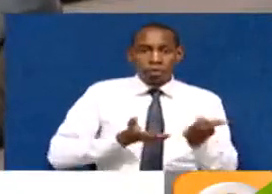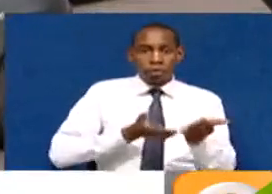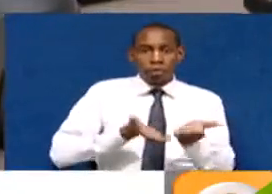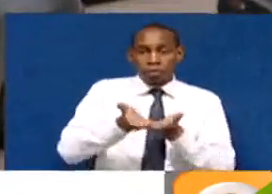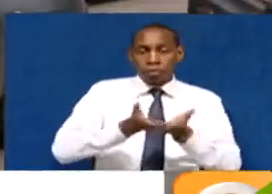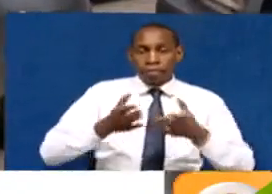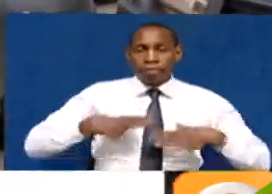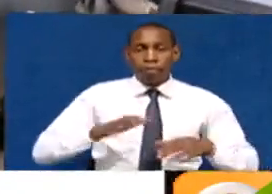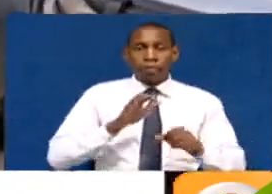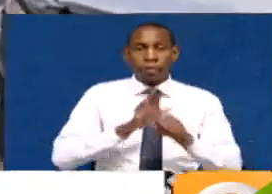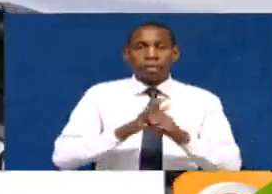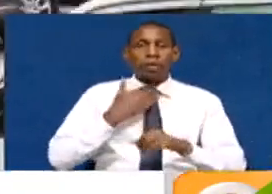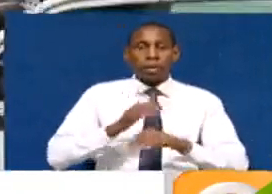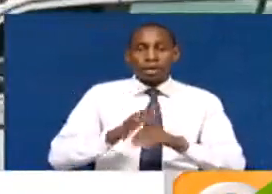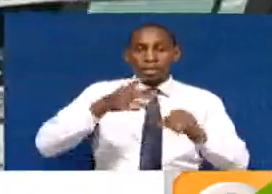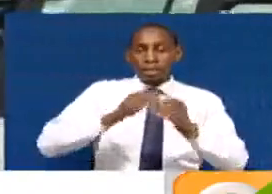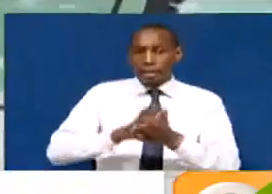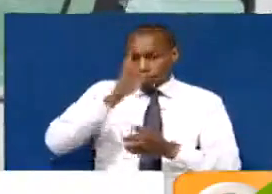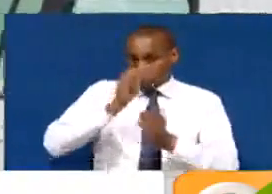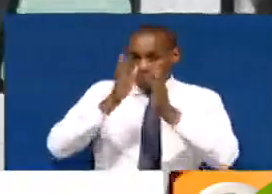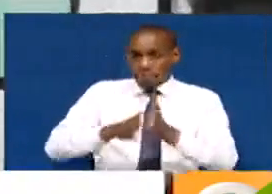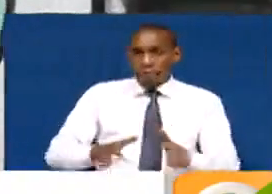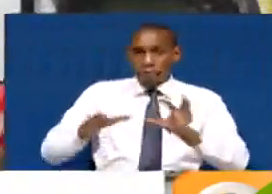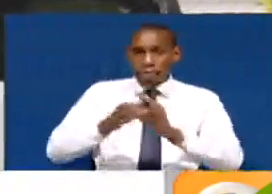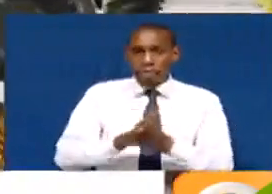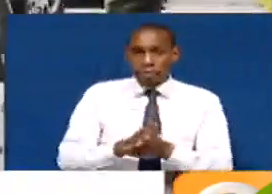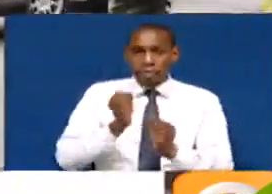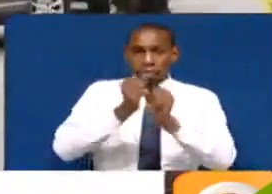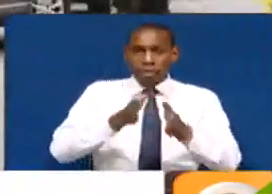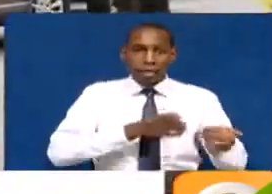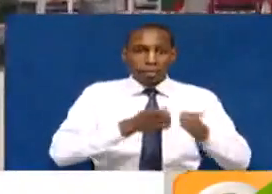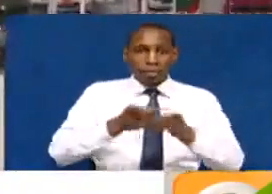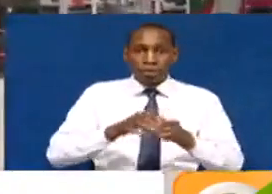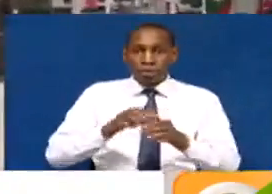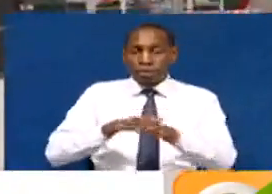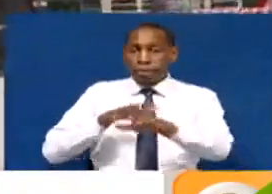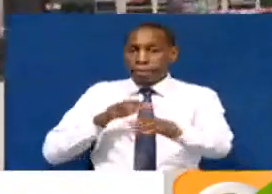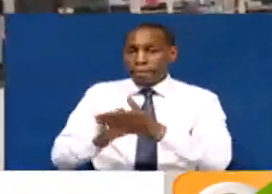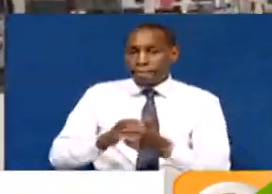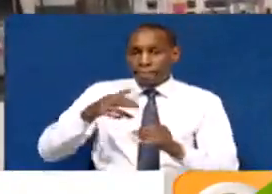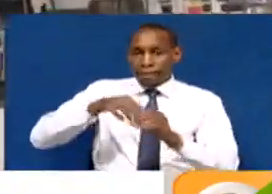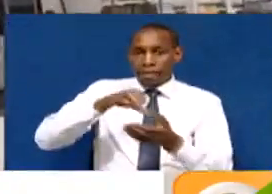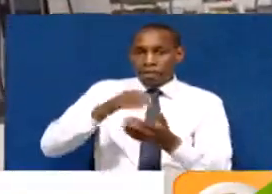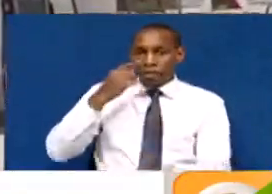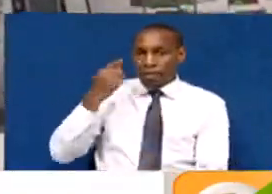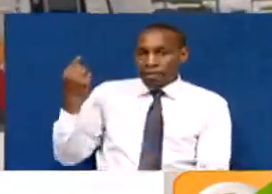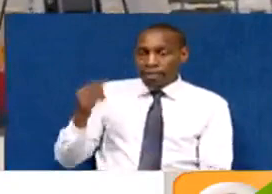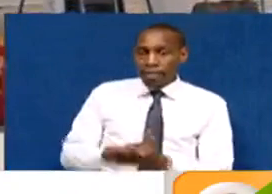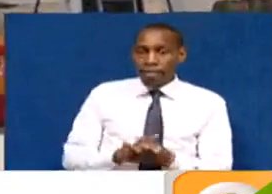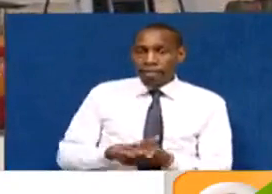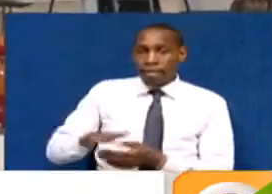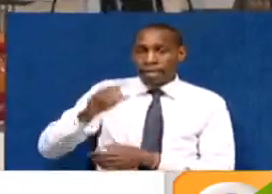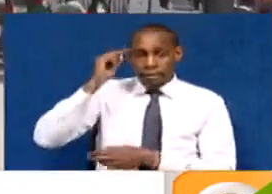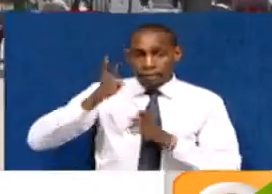motorists seeking their services, police officers joining the attendants in controlling the motorists. This petrol station in Bellevue